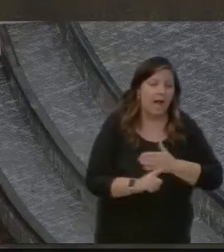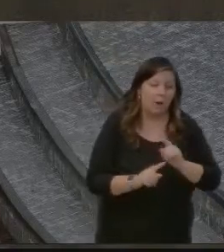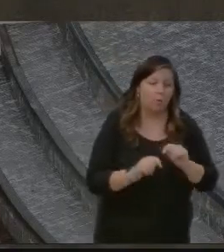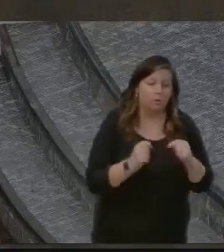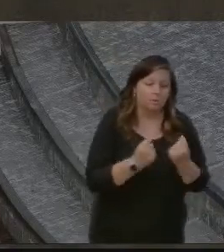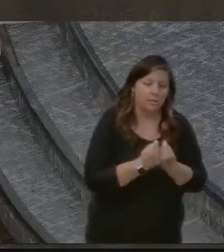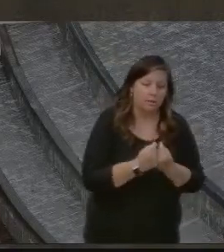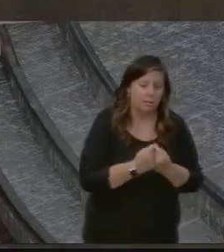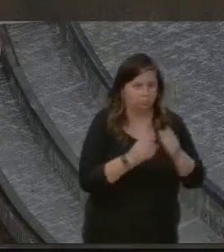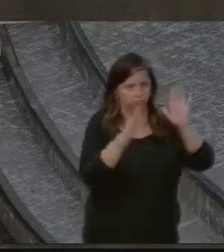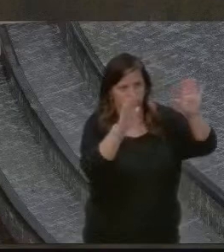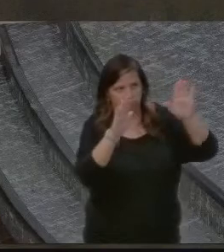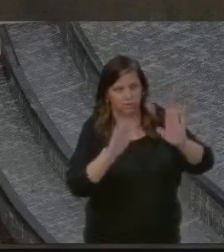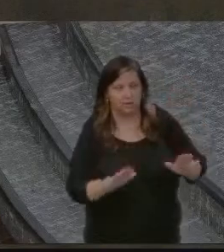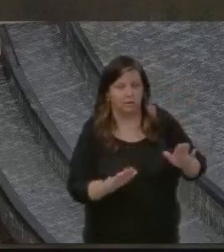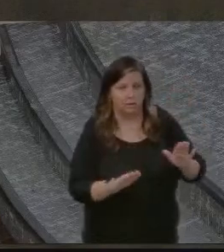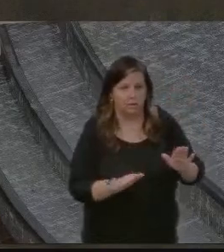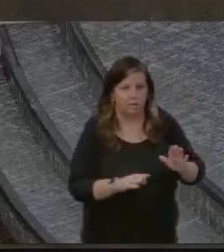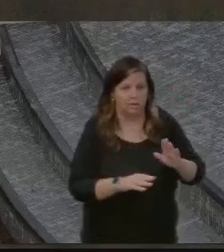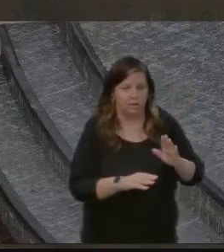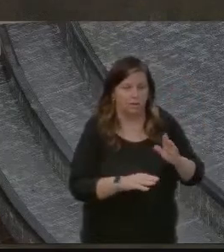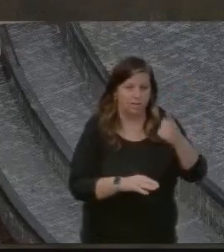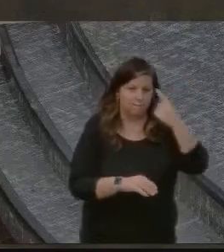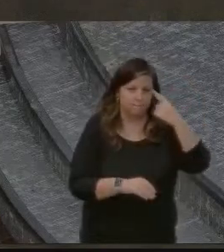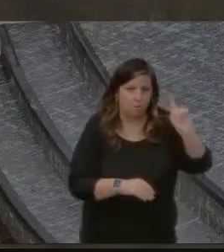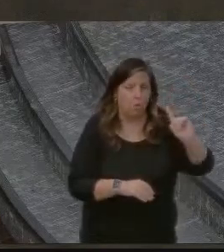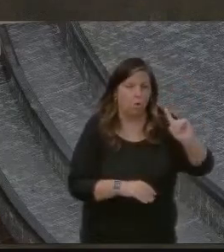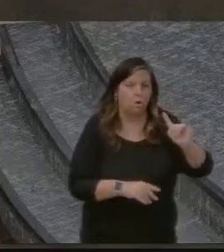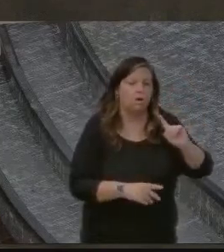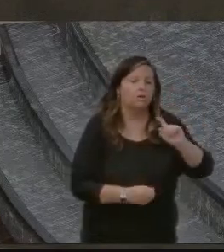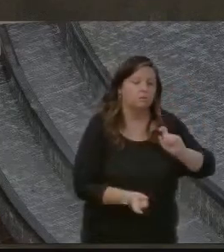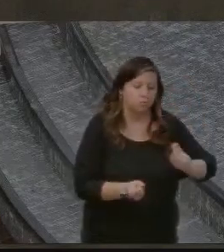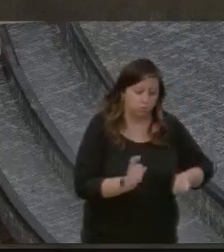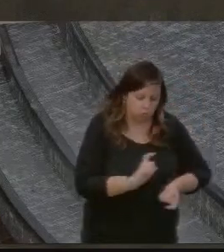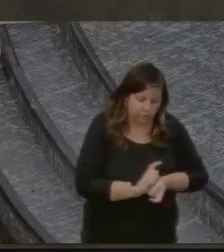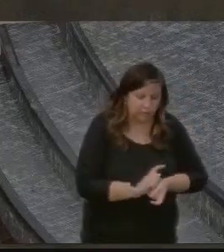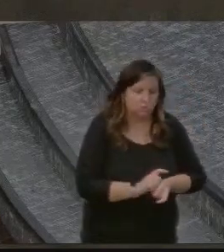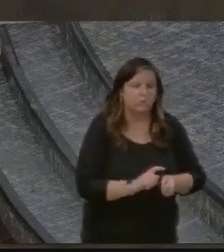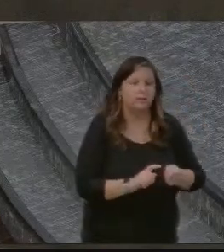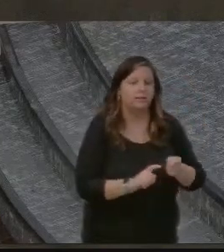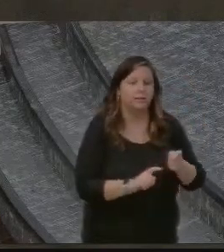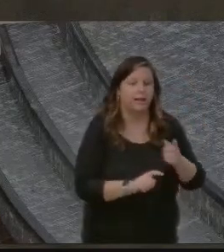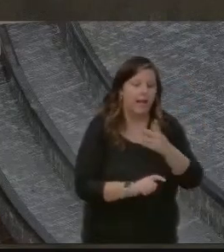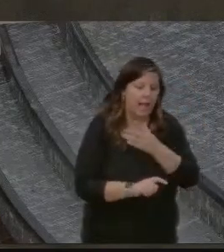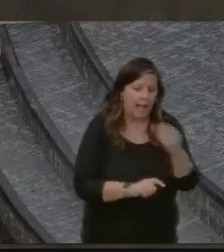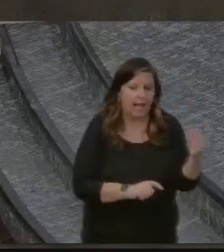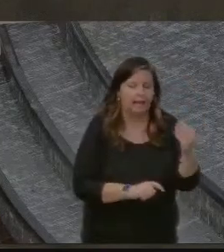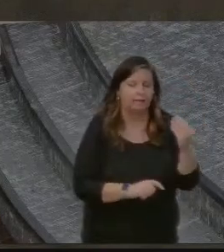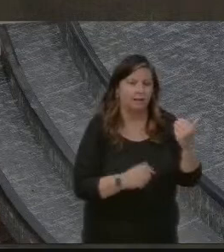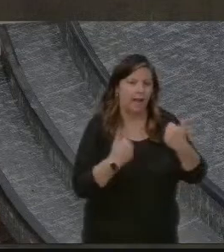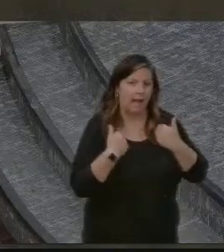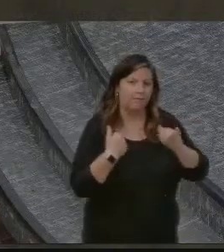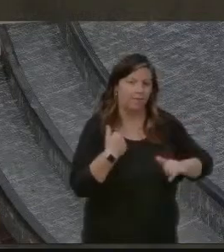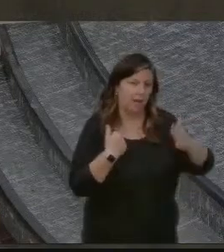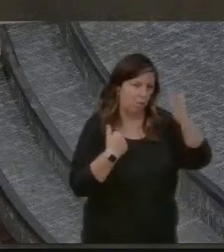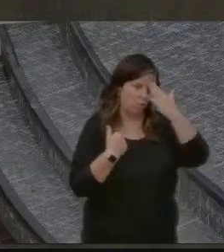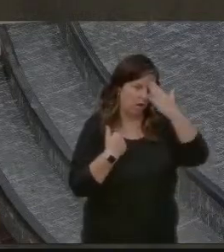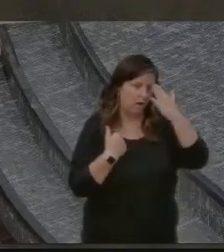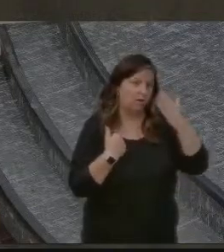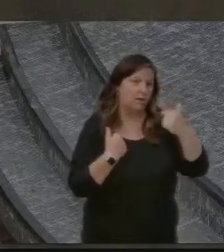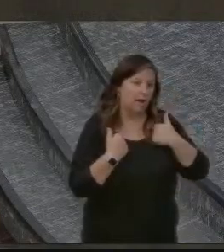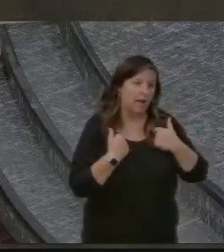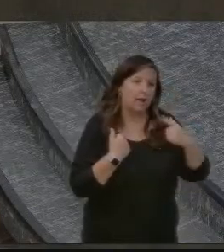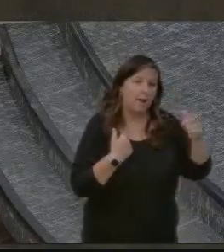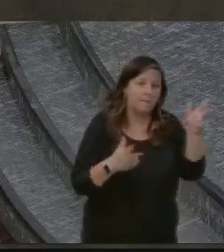corner and creating that awareness. And I'm hearing that language from people in the community now, which gives me hope that some of the